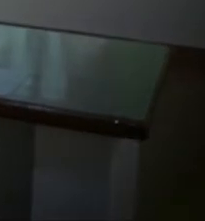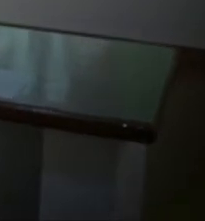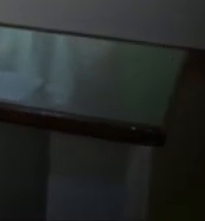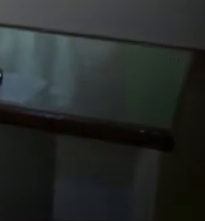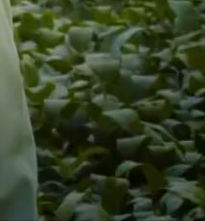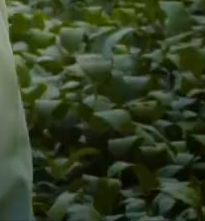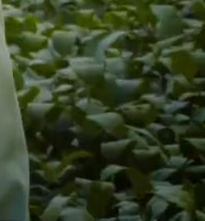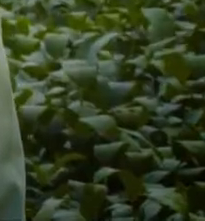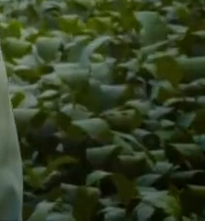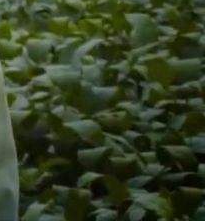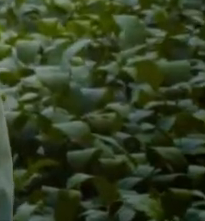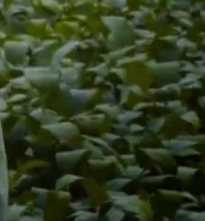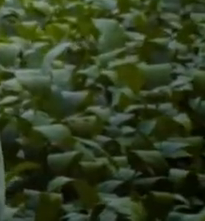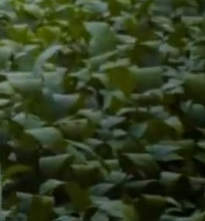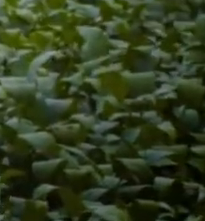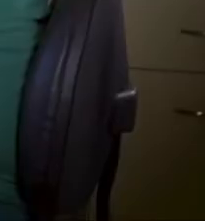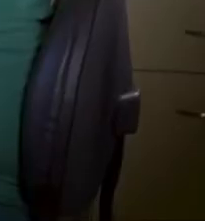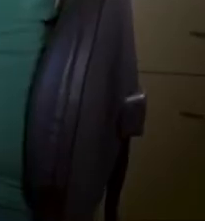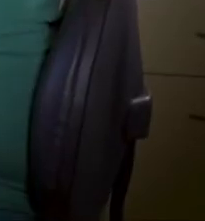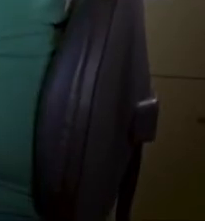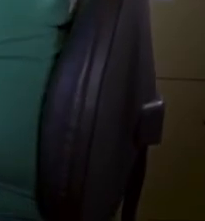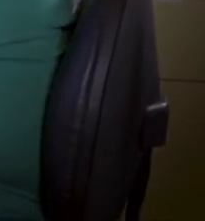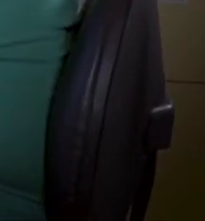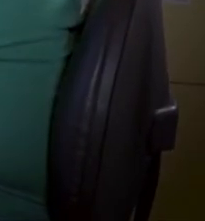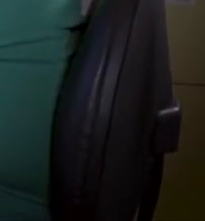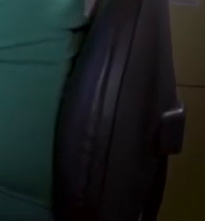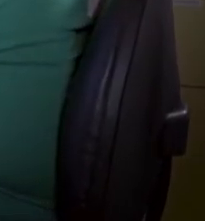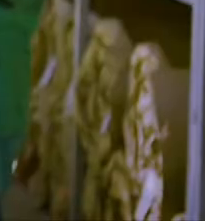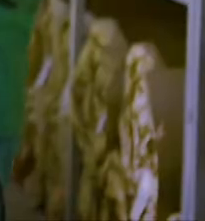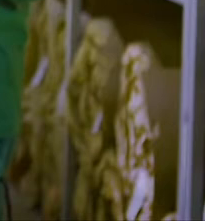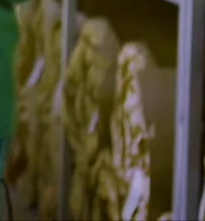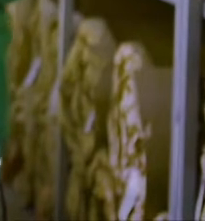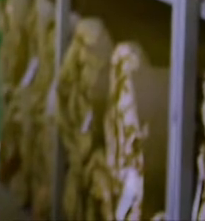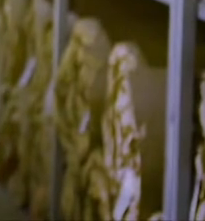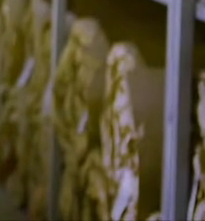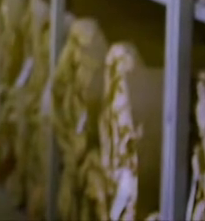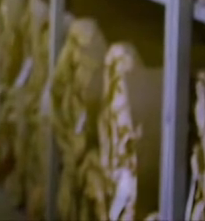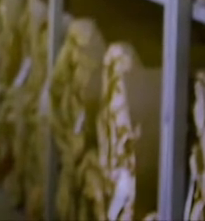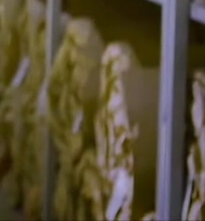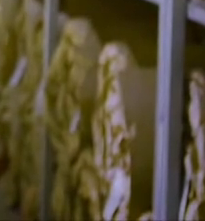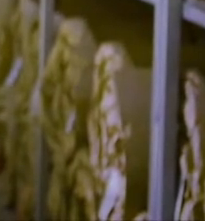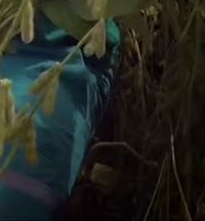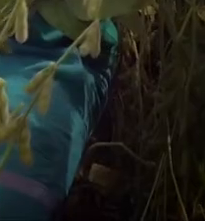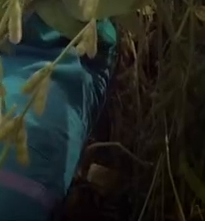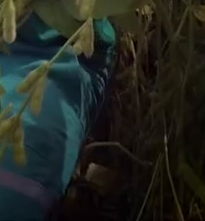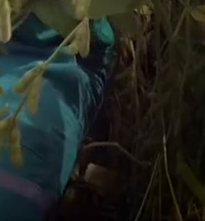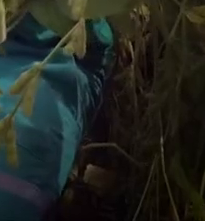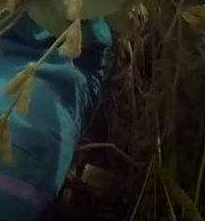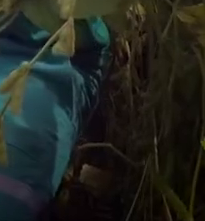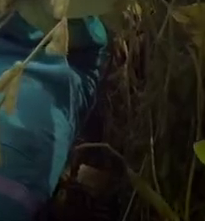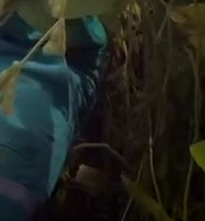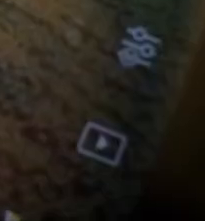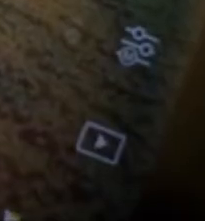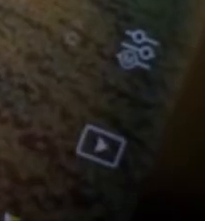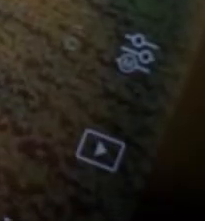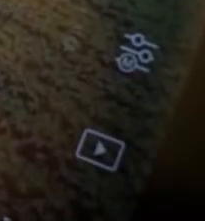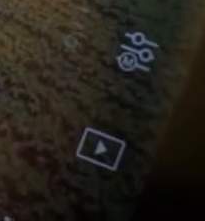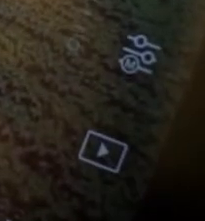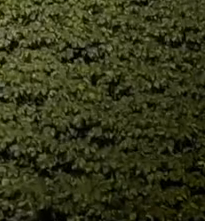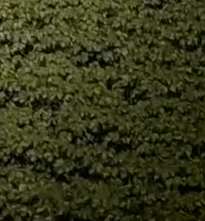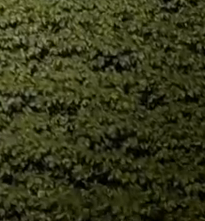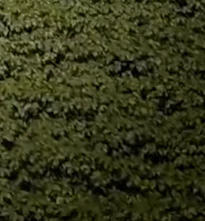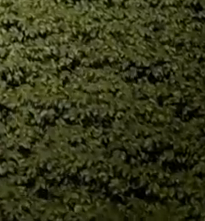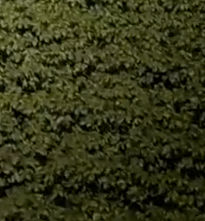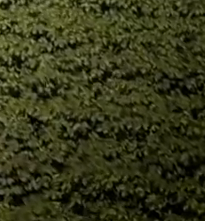career opportunities, life quality, and digital training are our ideals